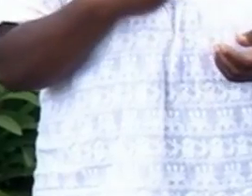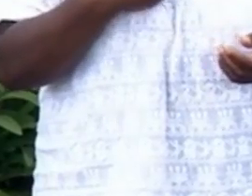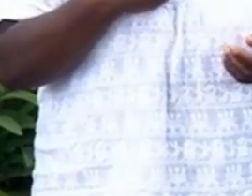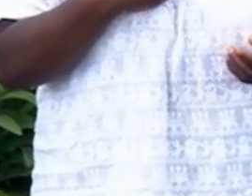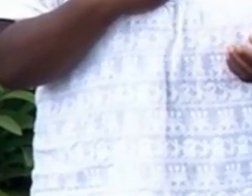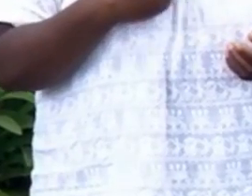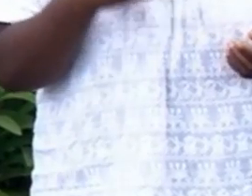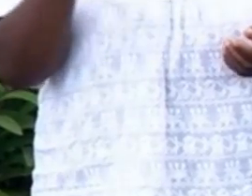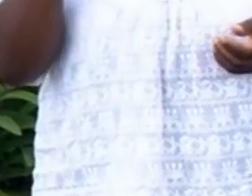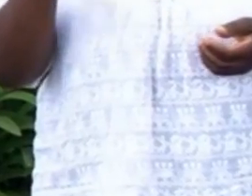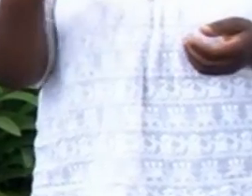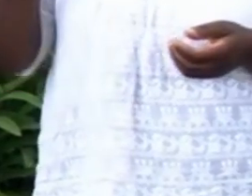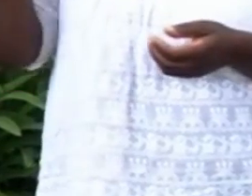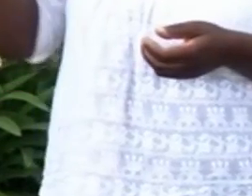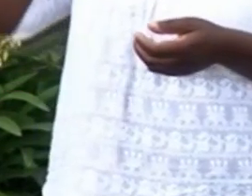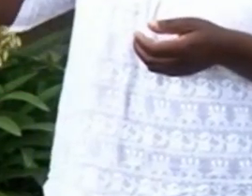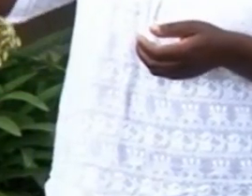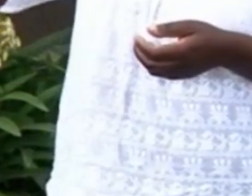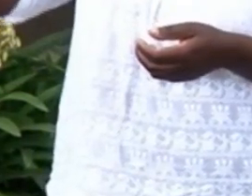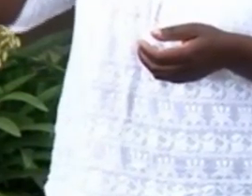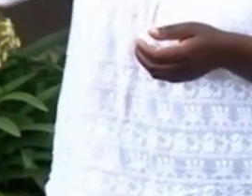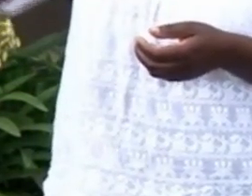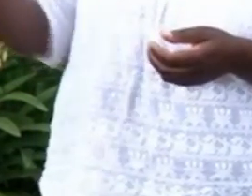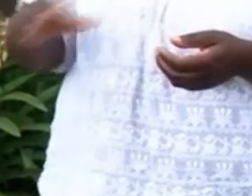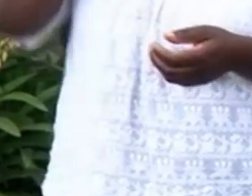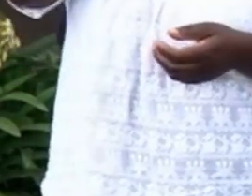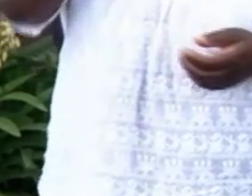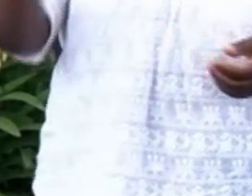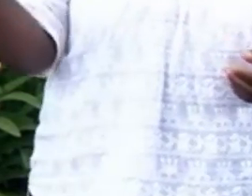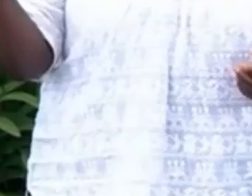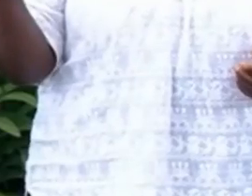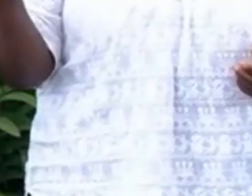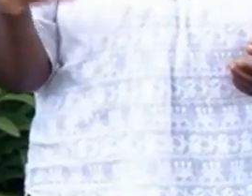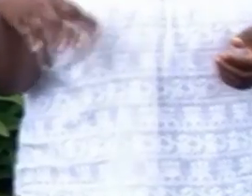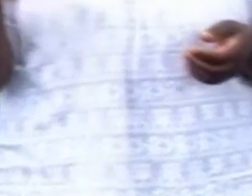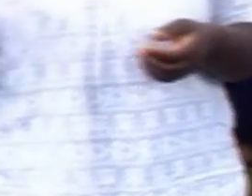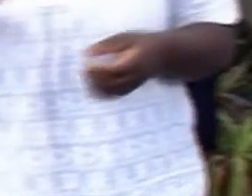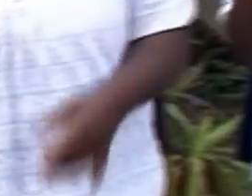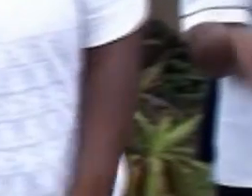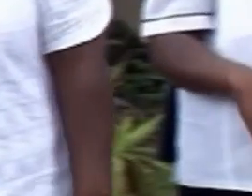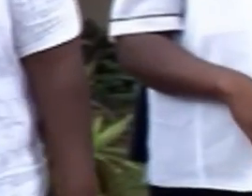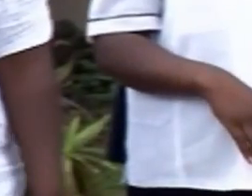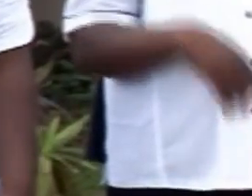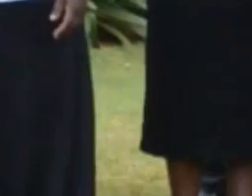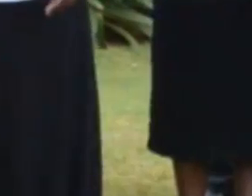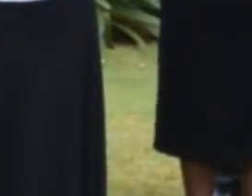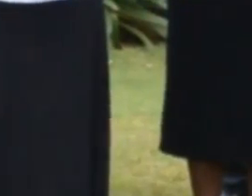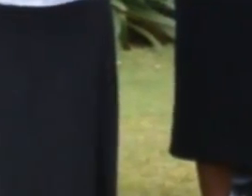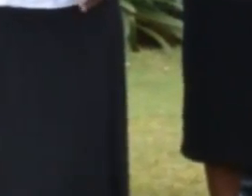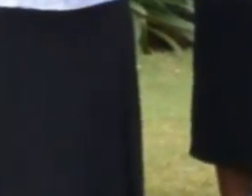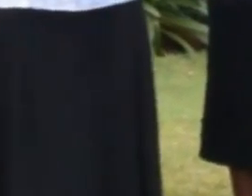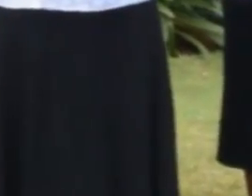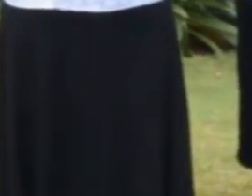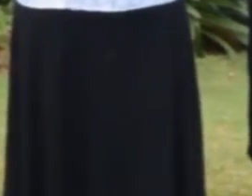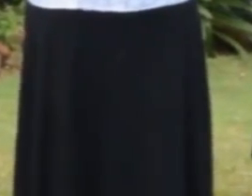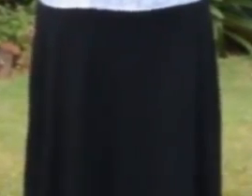to me. Oh, I remember Calvary.